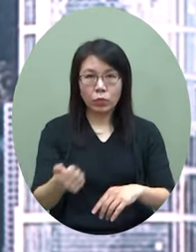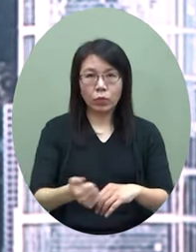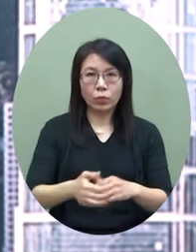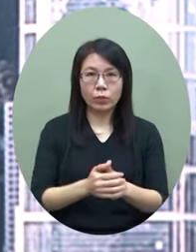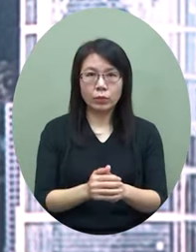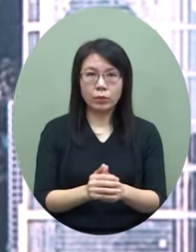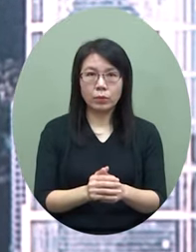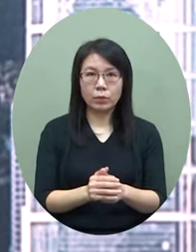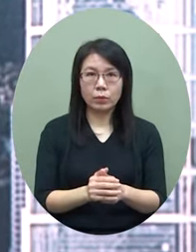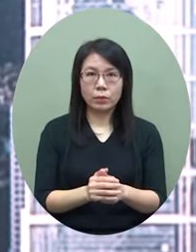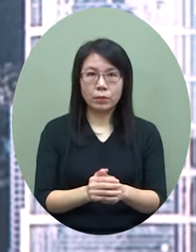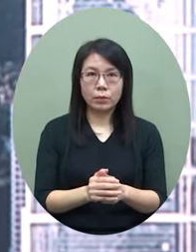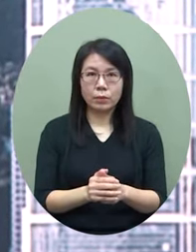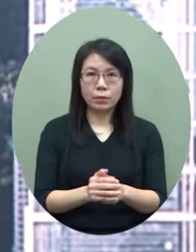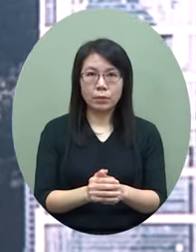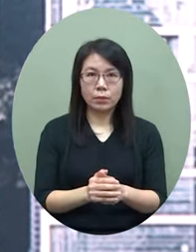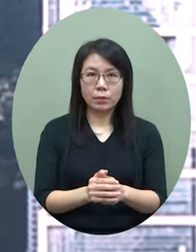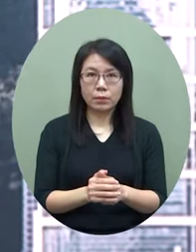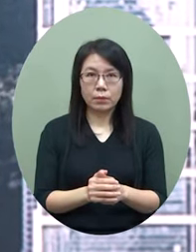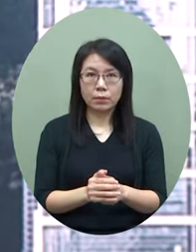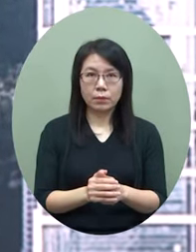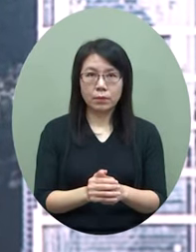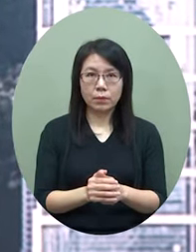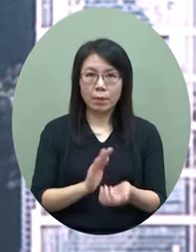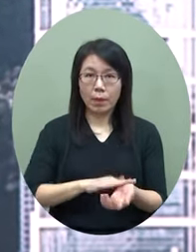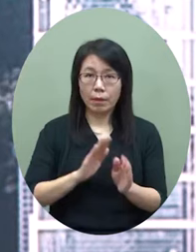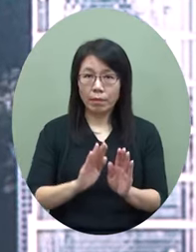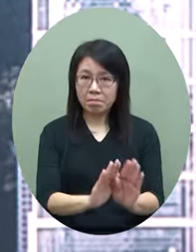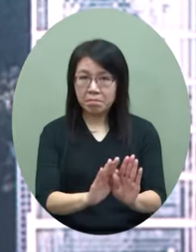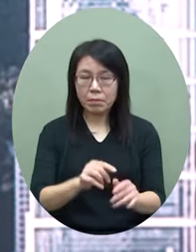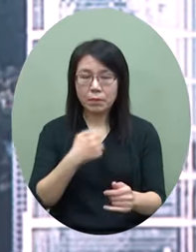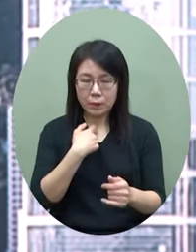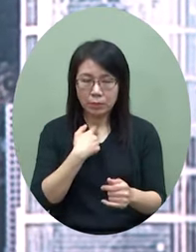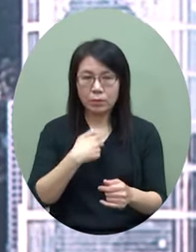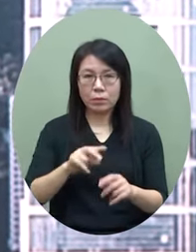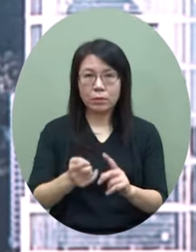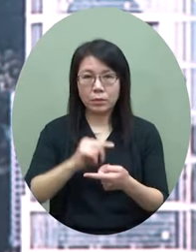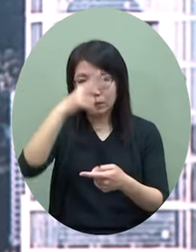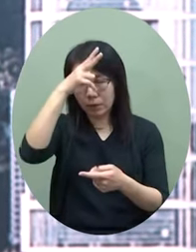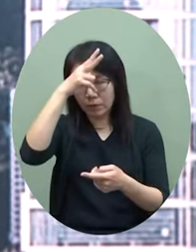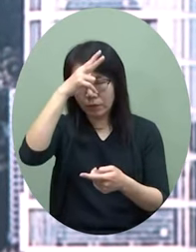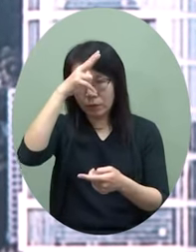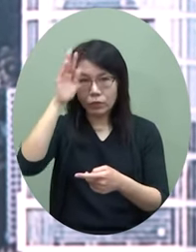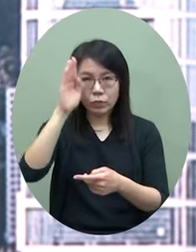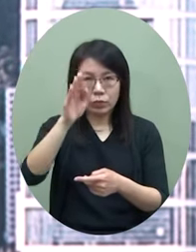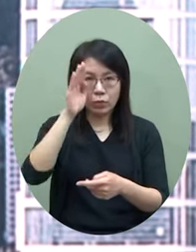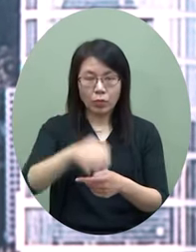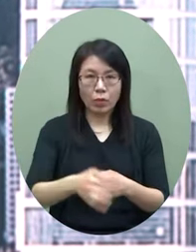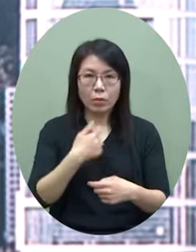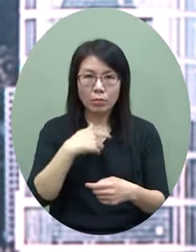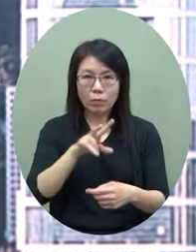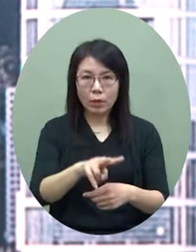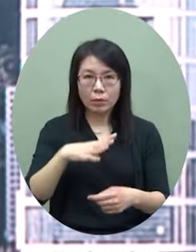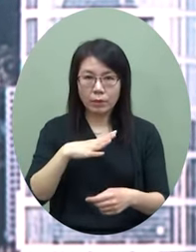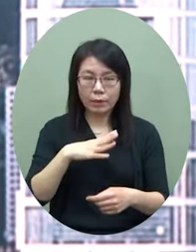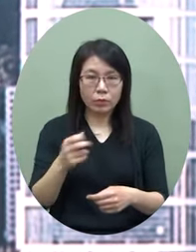which means that the Hong Kong as our governmentwill be ready to use it againwhen the situation warrantsso it